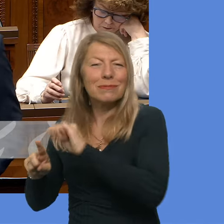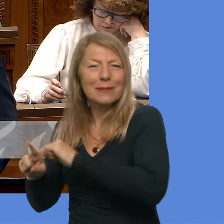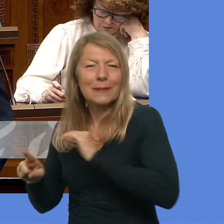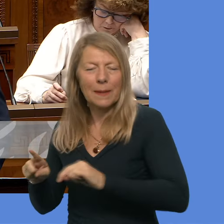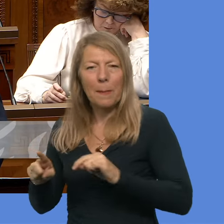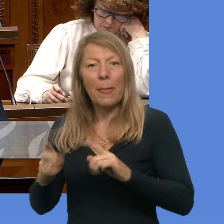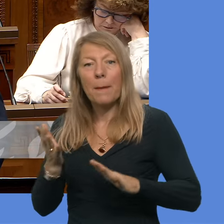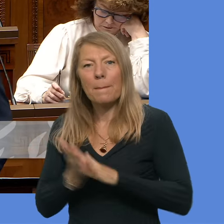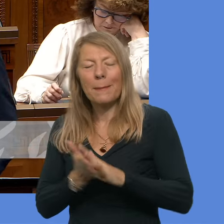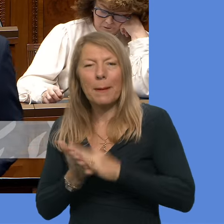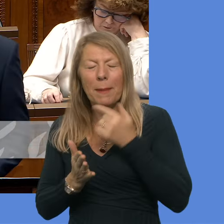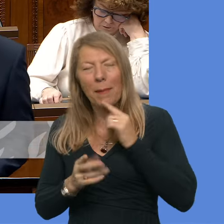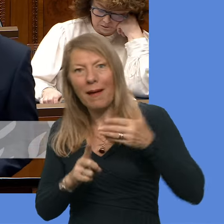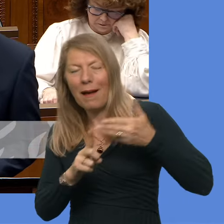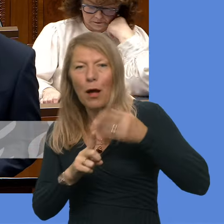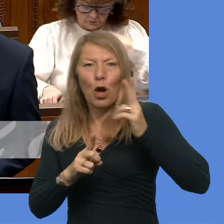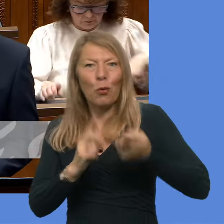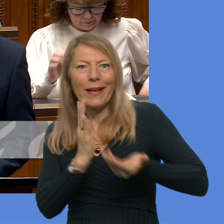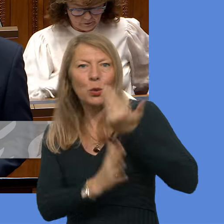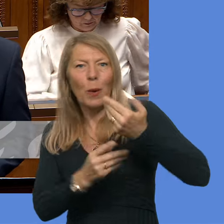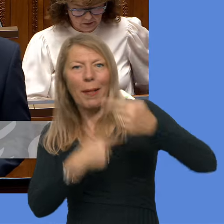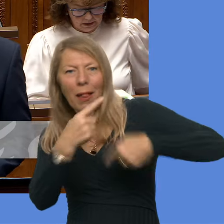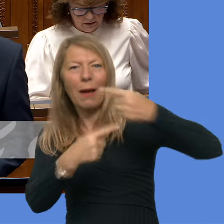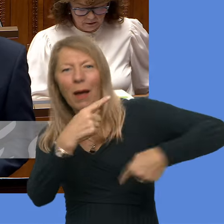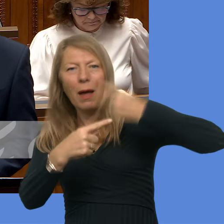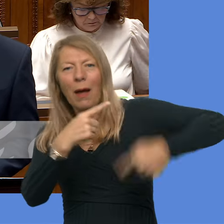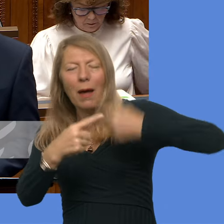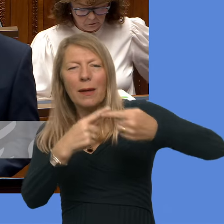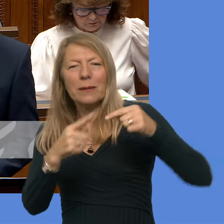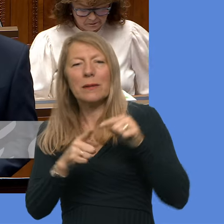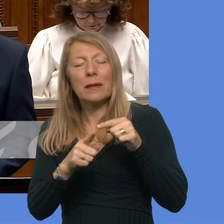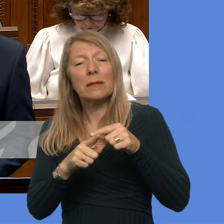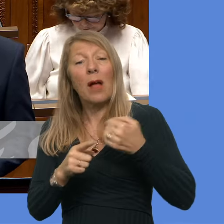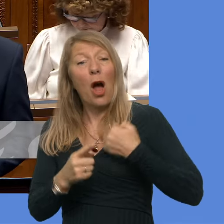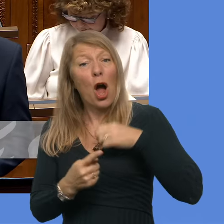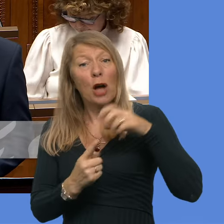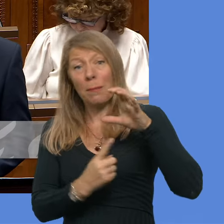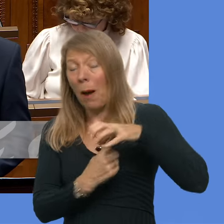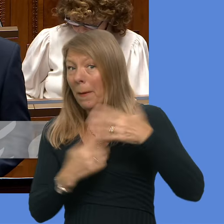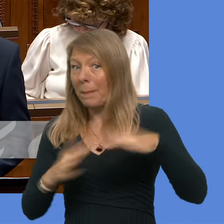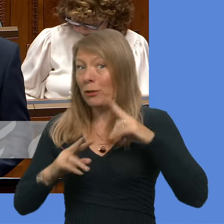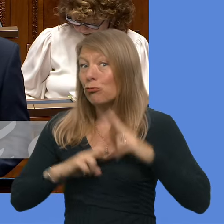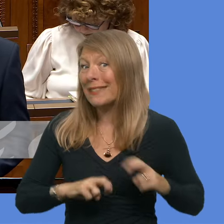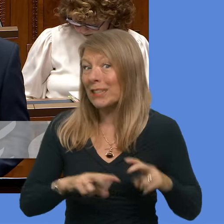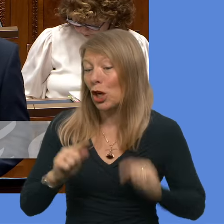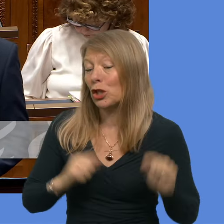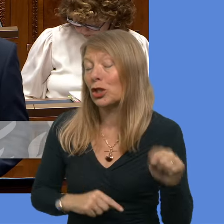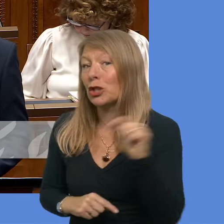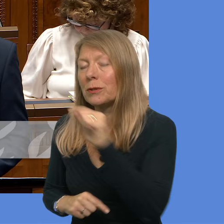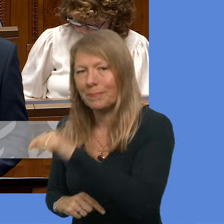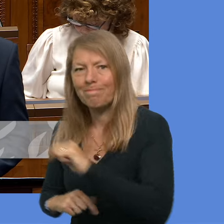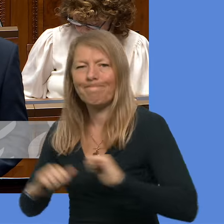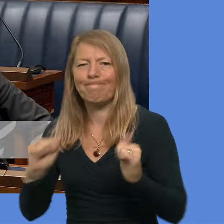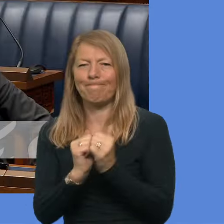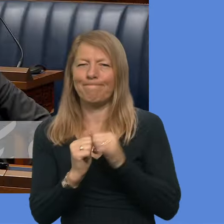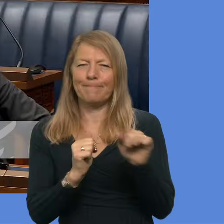renewables. Previous research commissioned by the Department identified this type of scheme as the optimal form of support for the North, and in the recent consultation confirmed